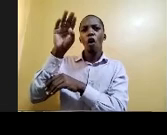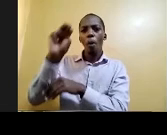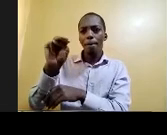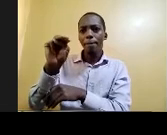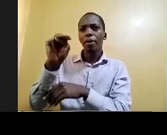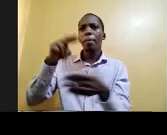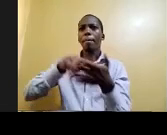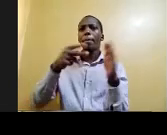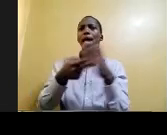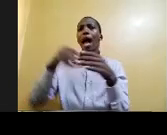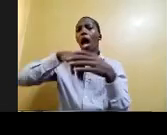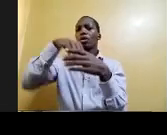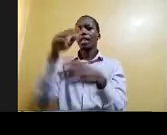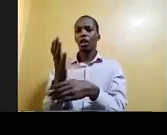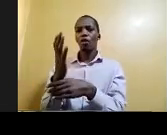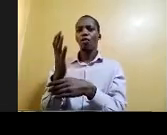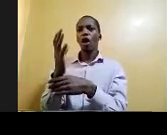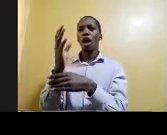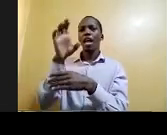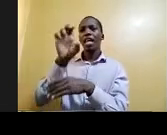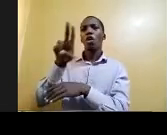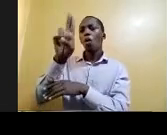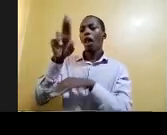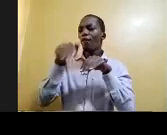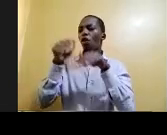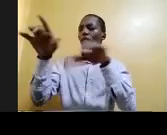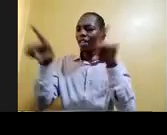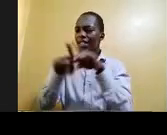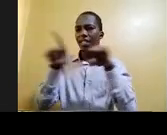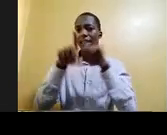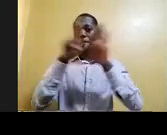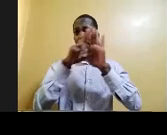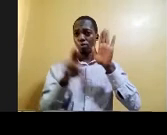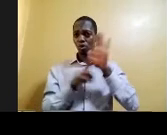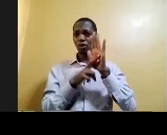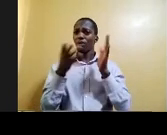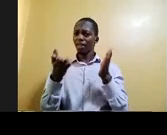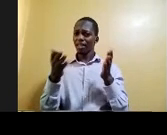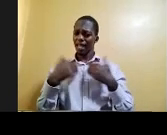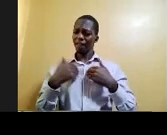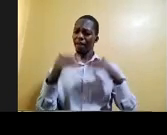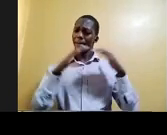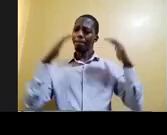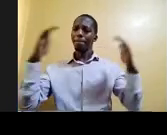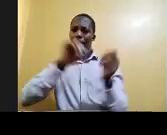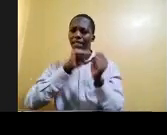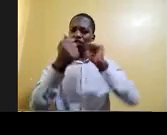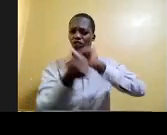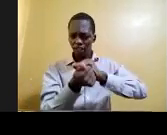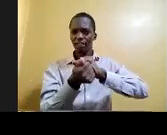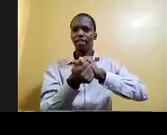Europe, they all have to conform with exactly the same set of rules. So that brings in really quite a big change in the way that the new regulation will